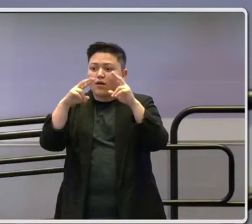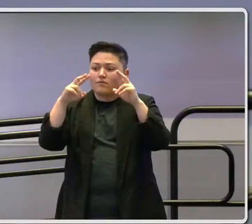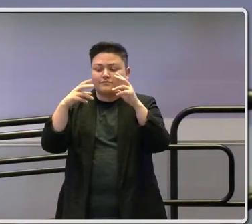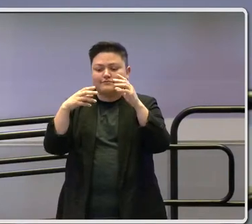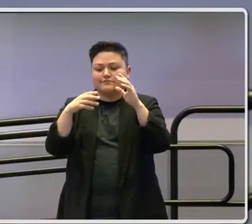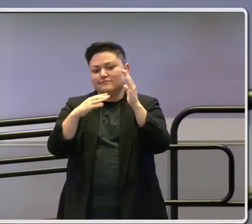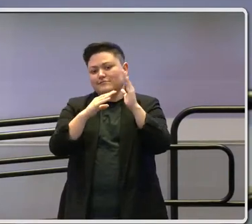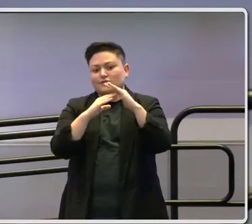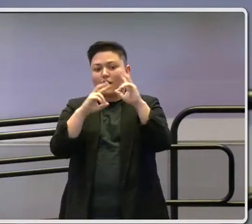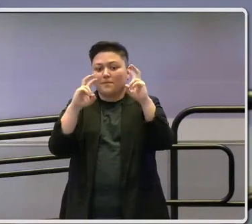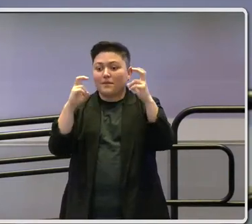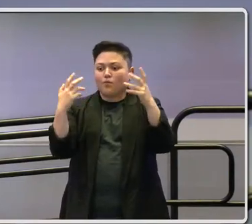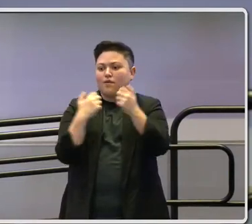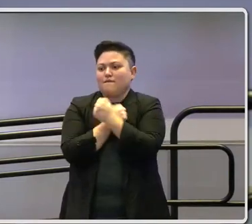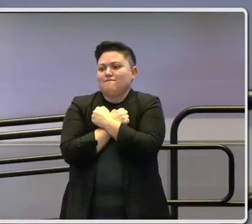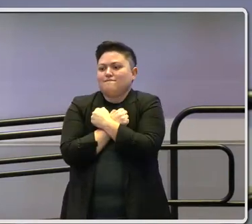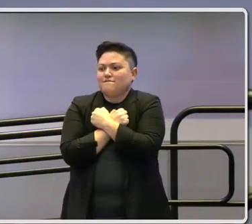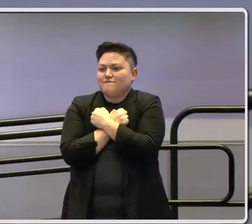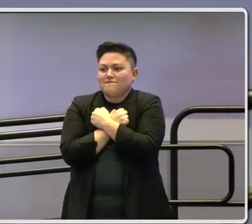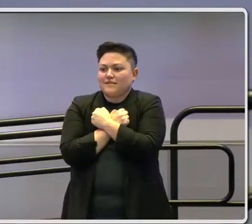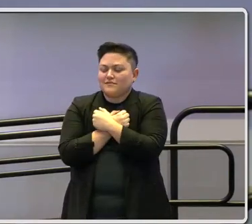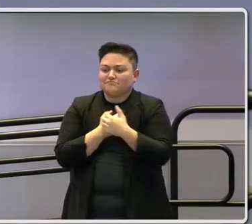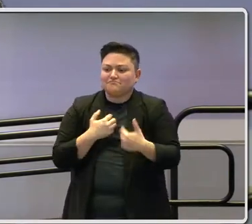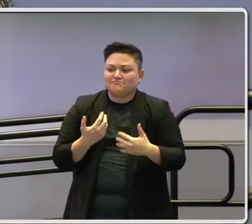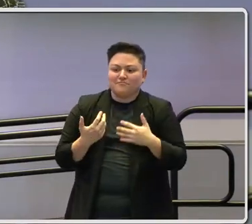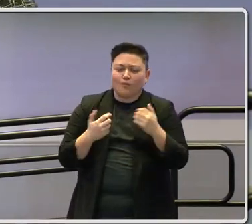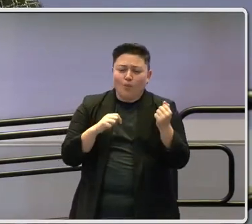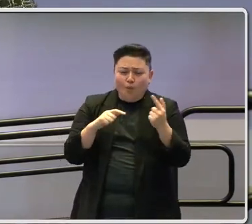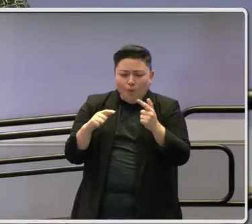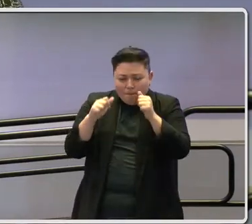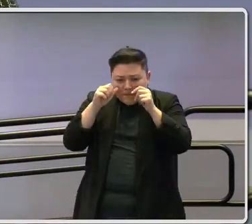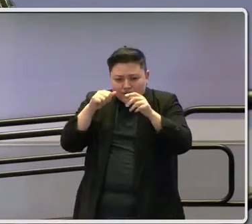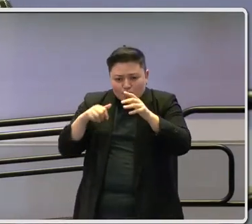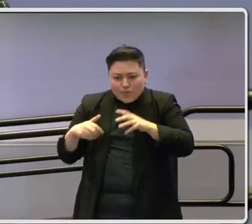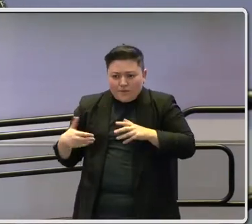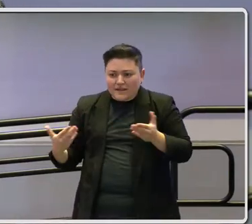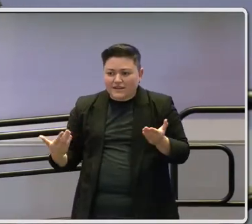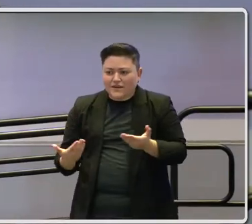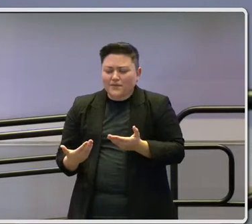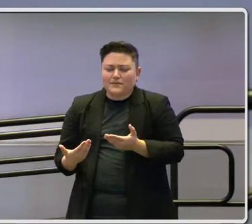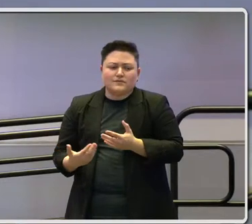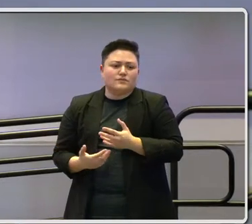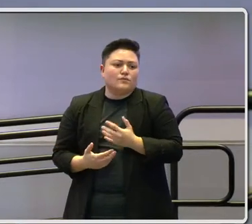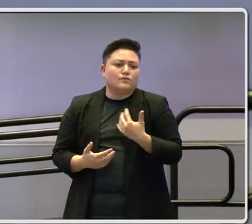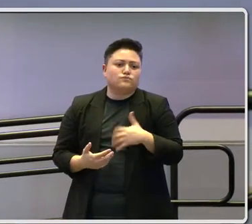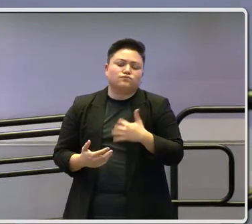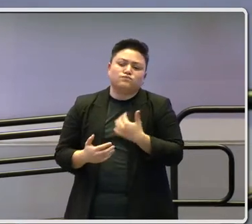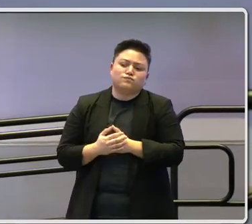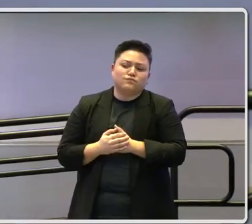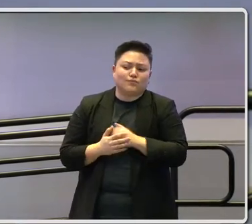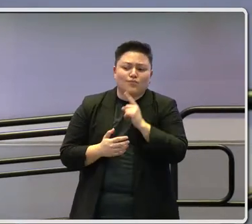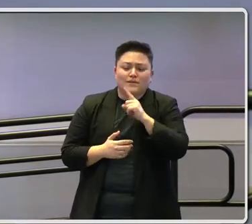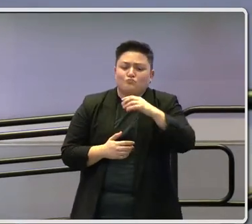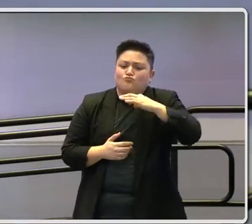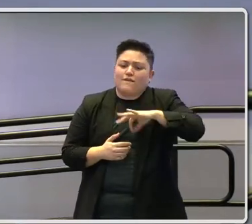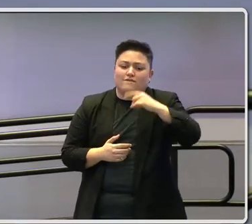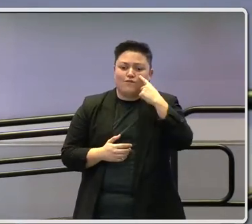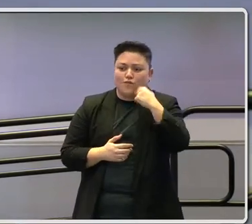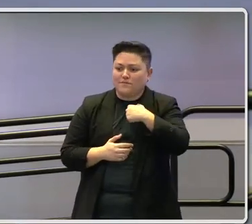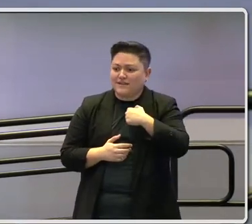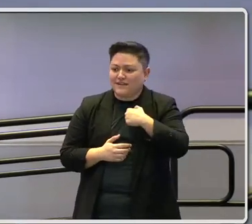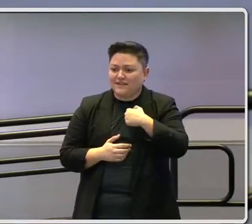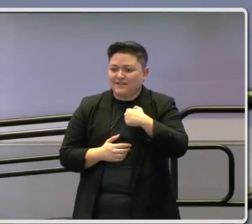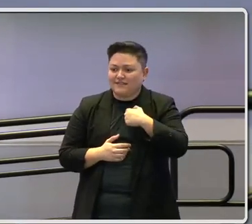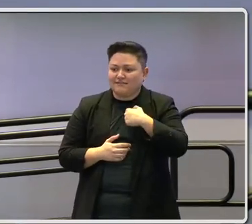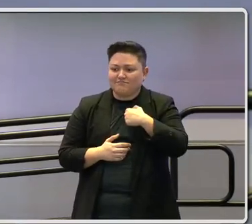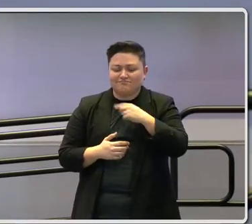terms of all of the amazing women who are here today. It is a privilege to be in this gathering to